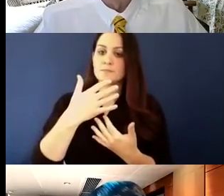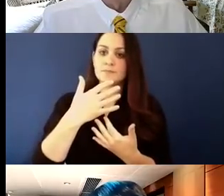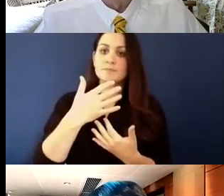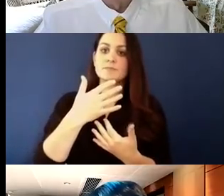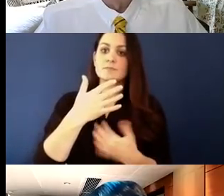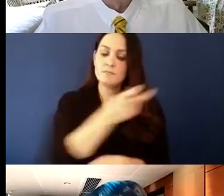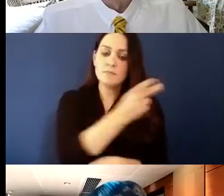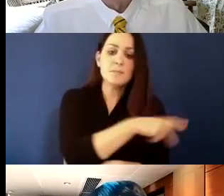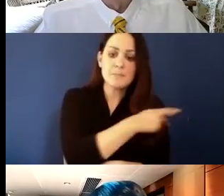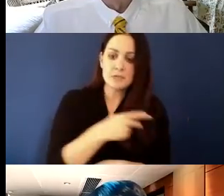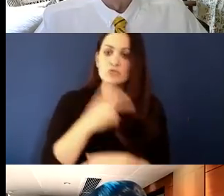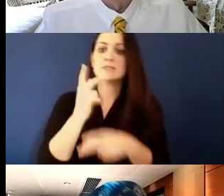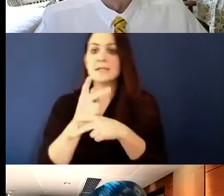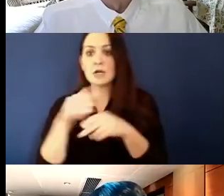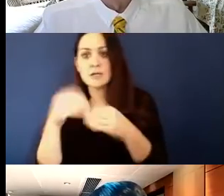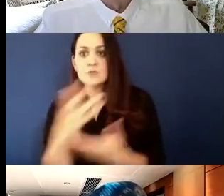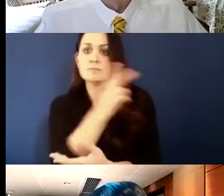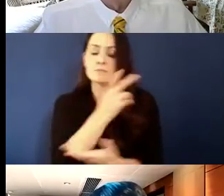patients in on site.